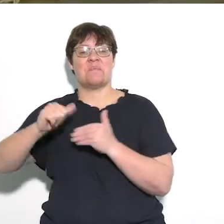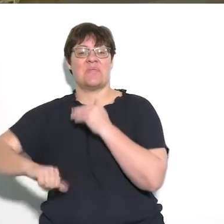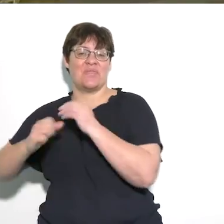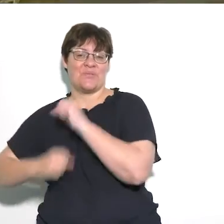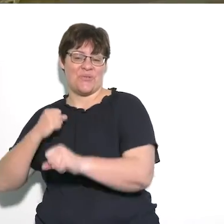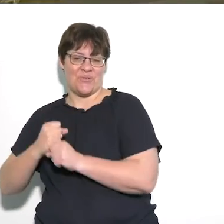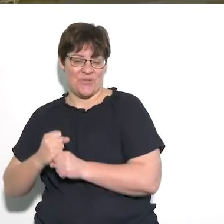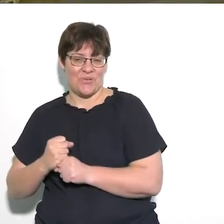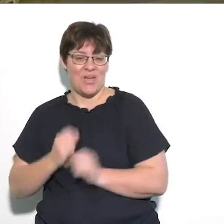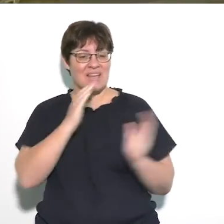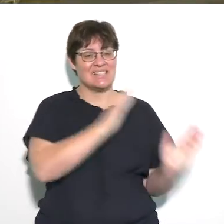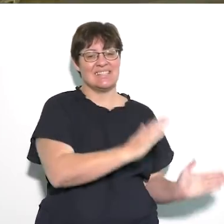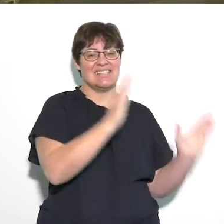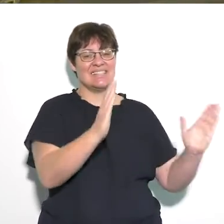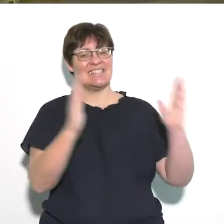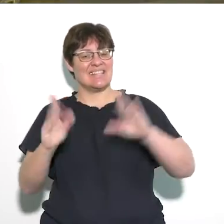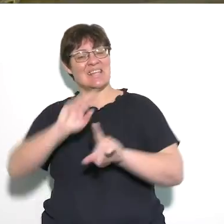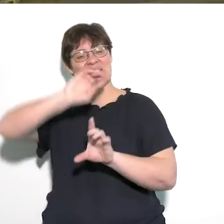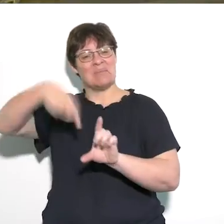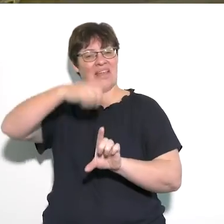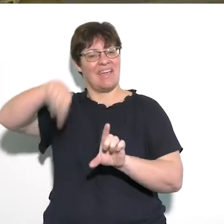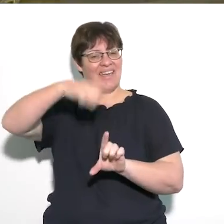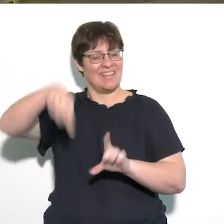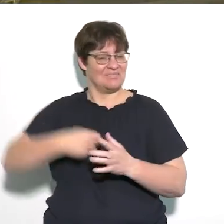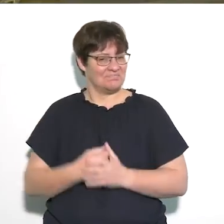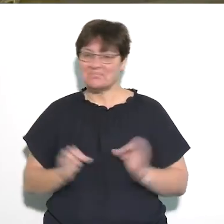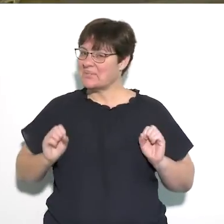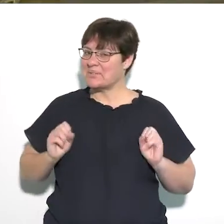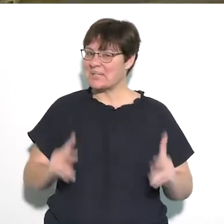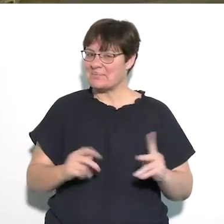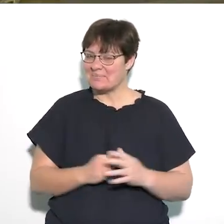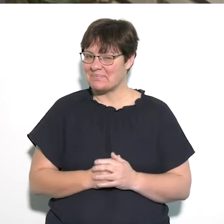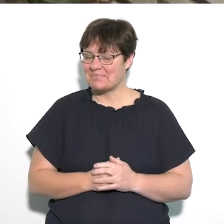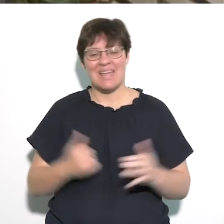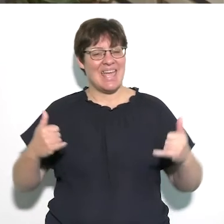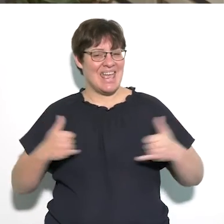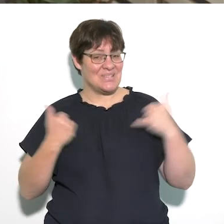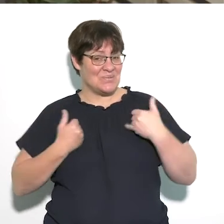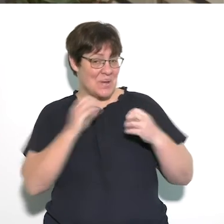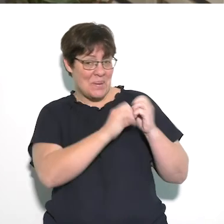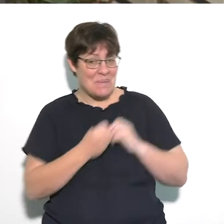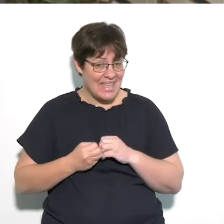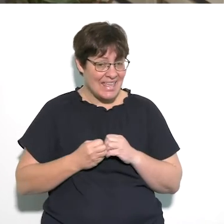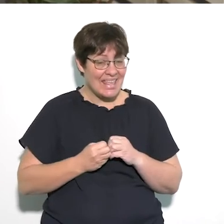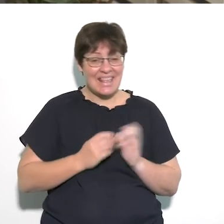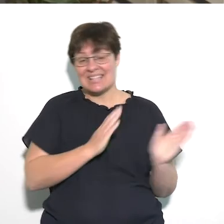year in our season spinner. All right. Have fun making